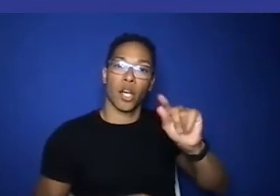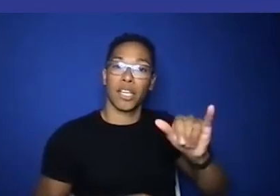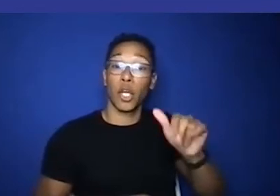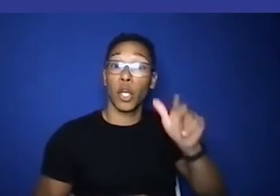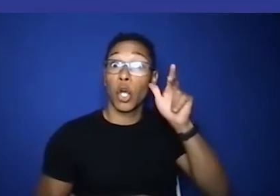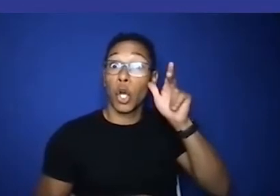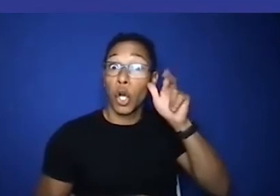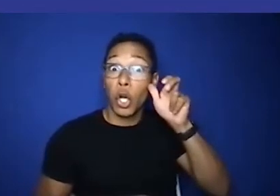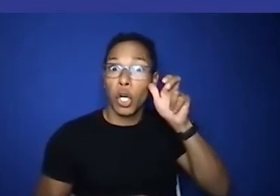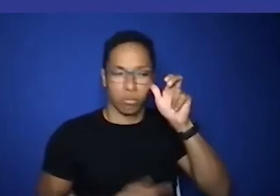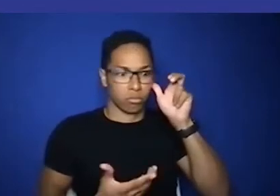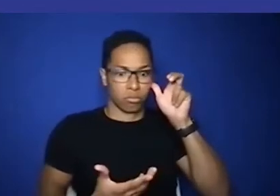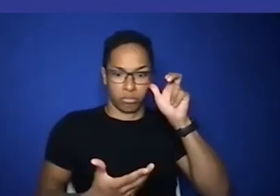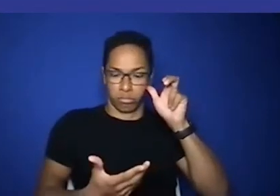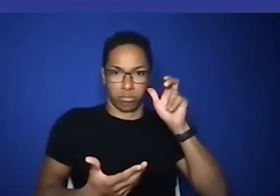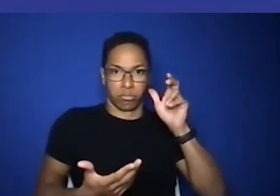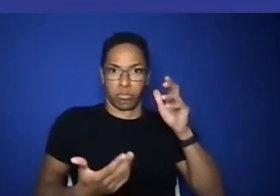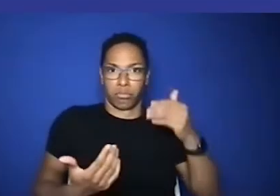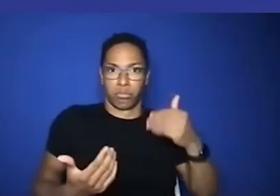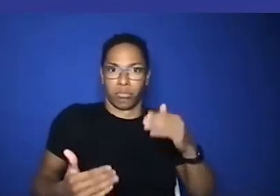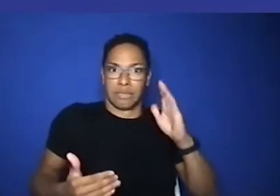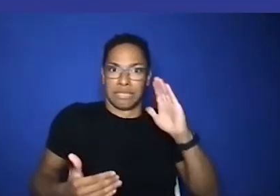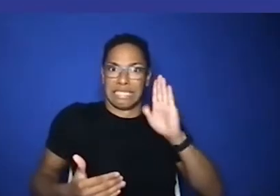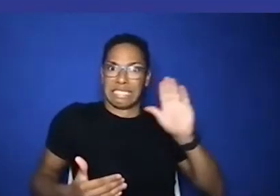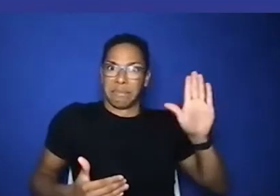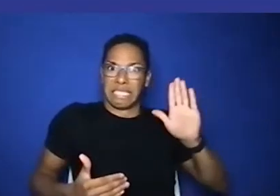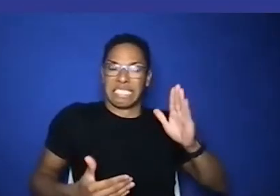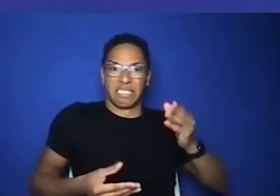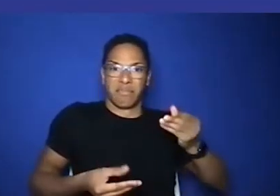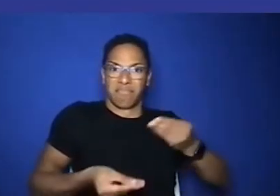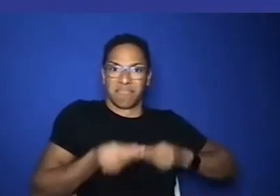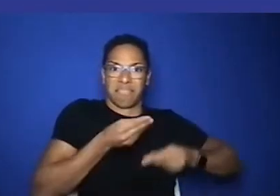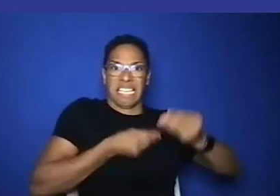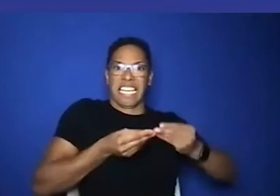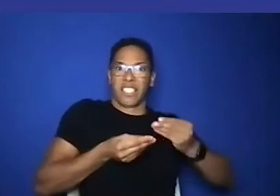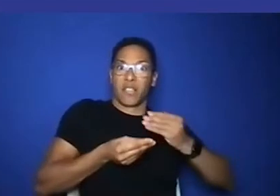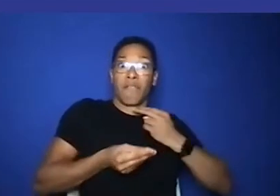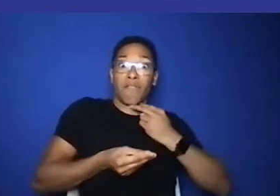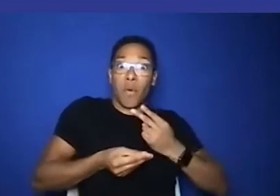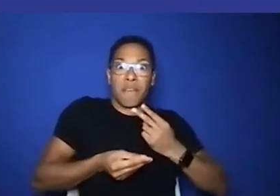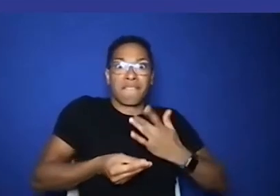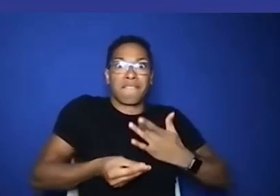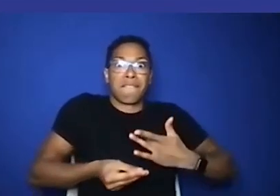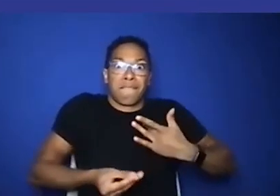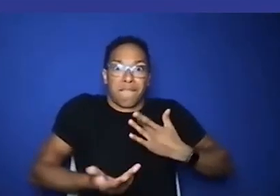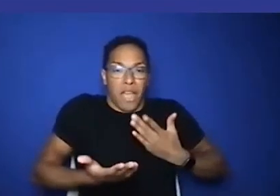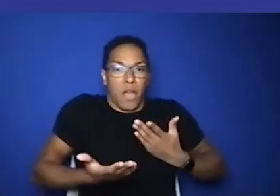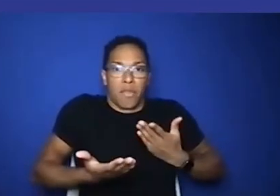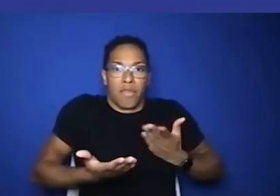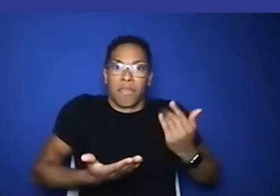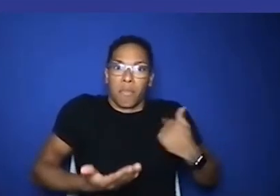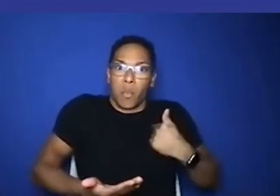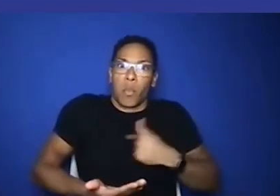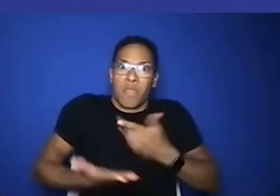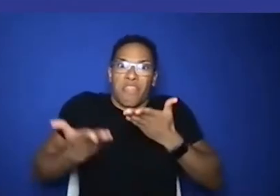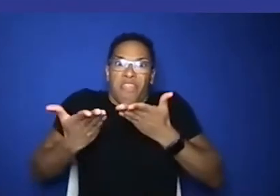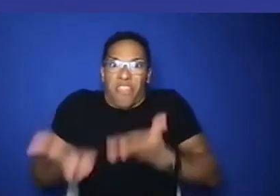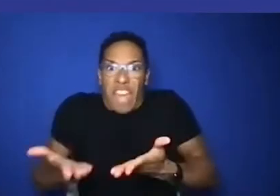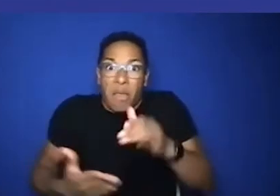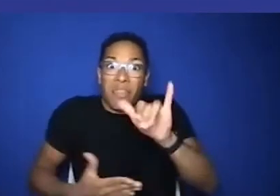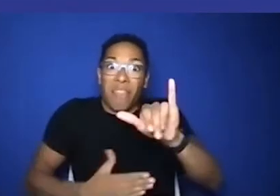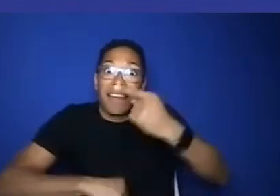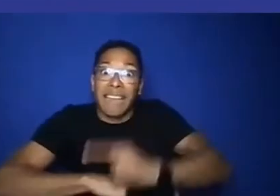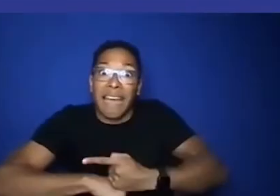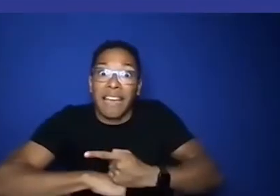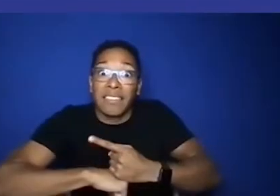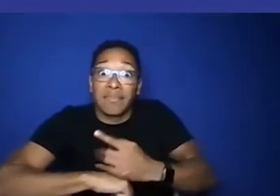there. They were there. They were there that day, and they were there the next day, and they were there the next day as well. They were